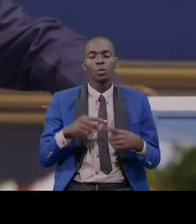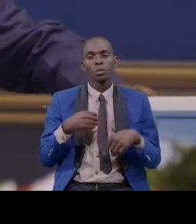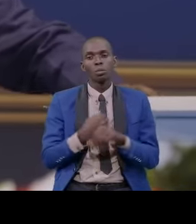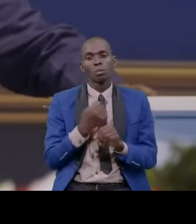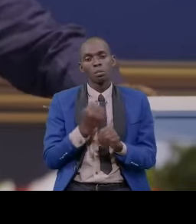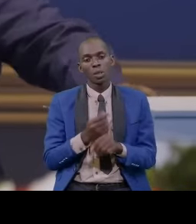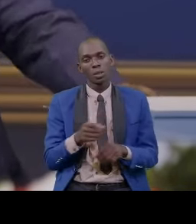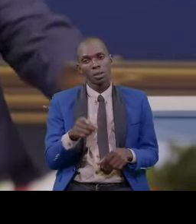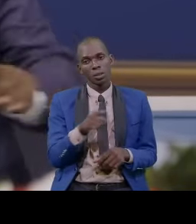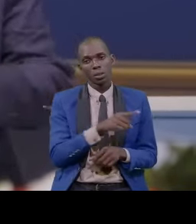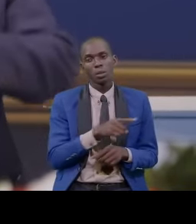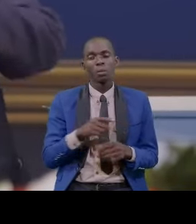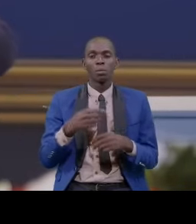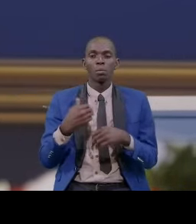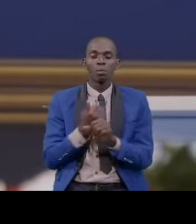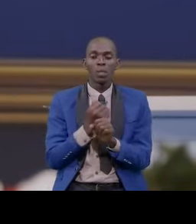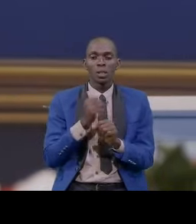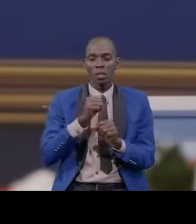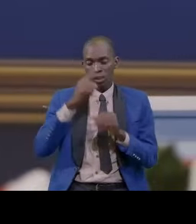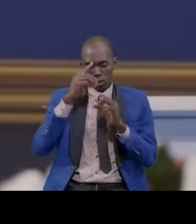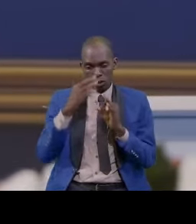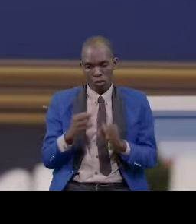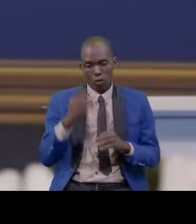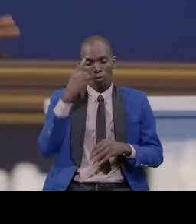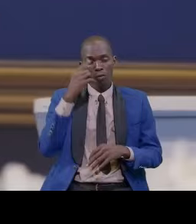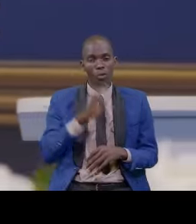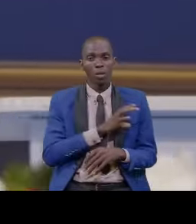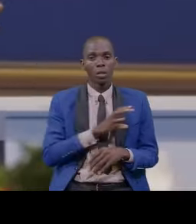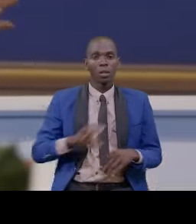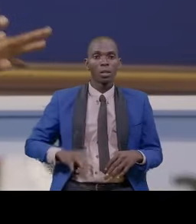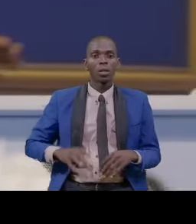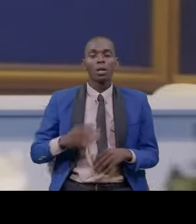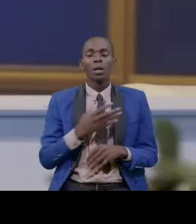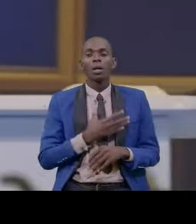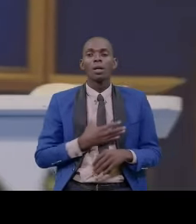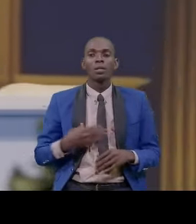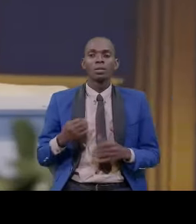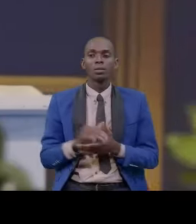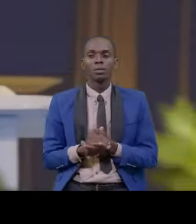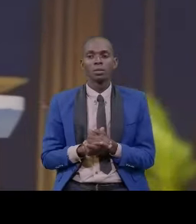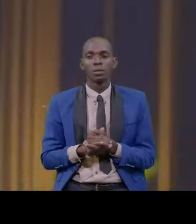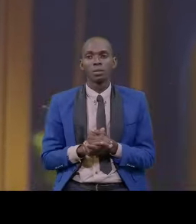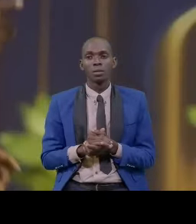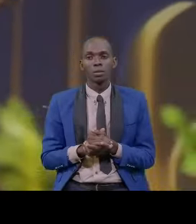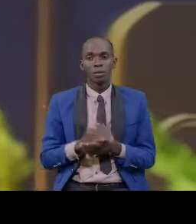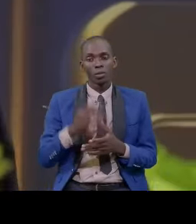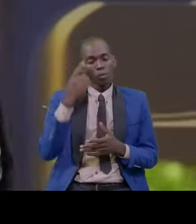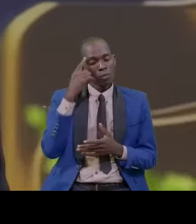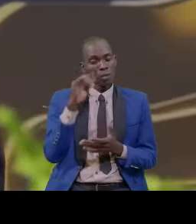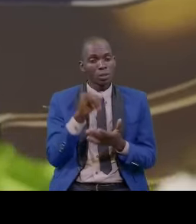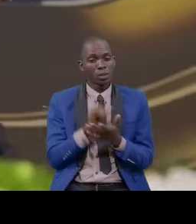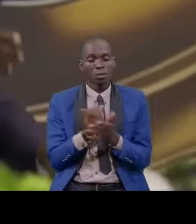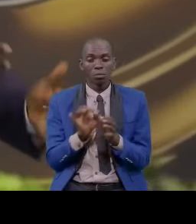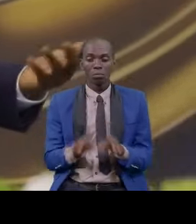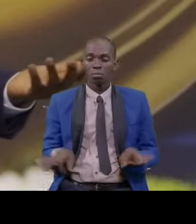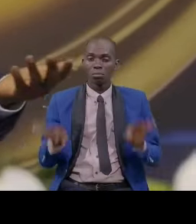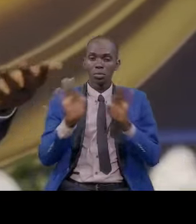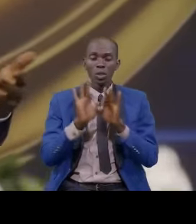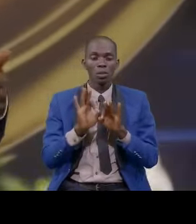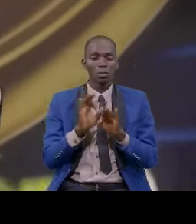make a decision for Christ. I'm there for that important subject that